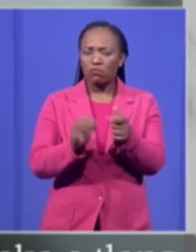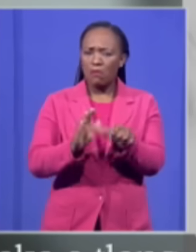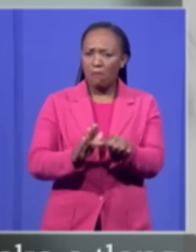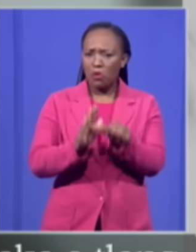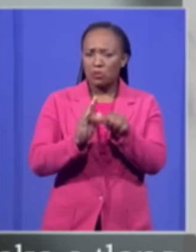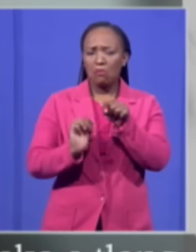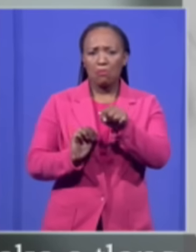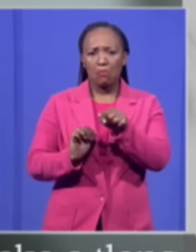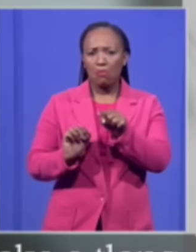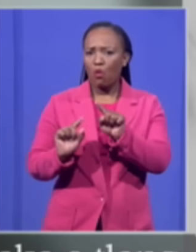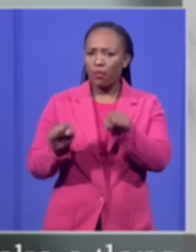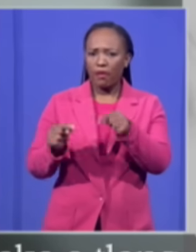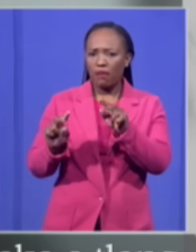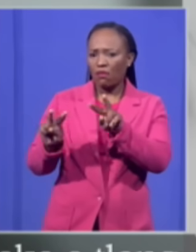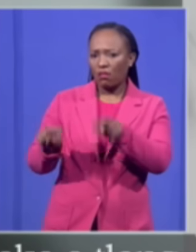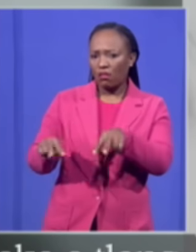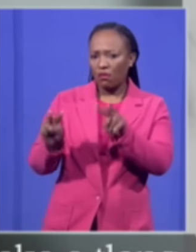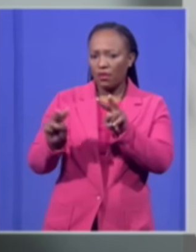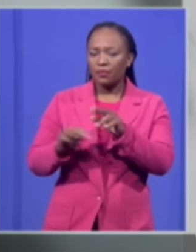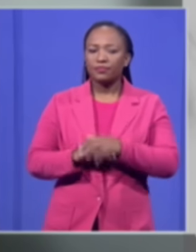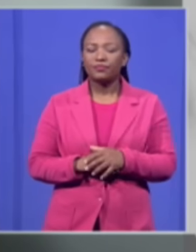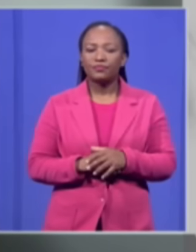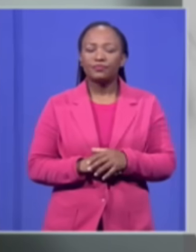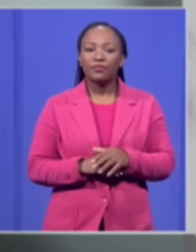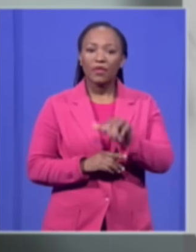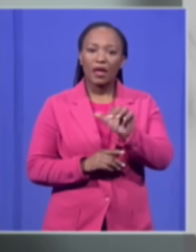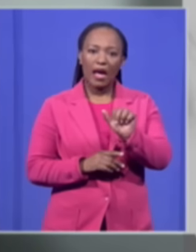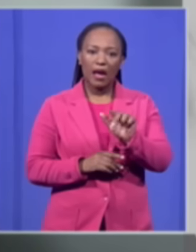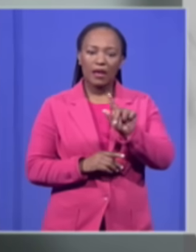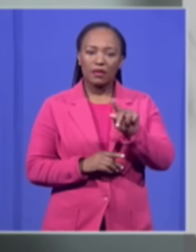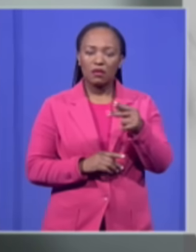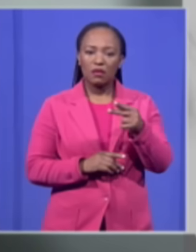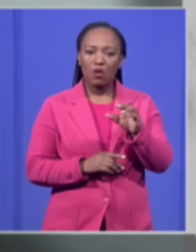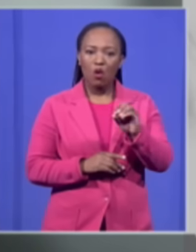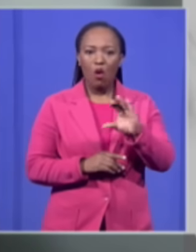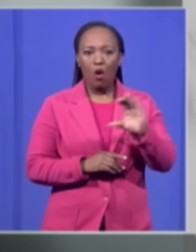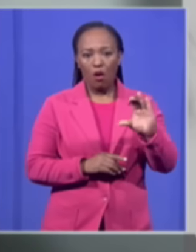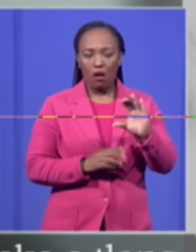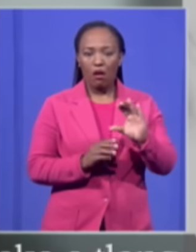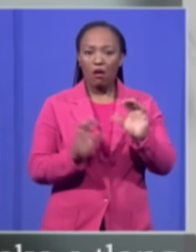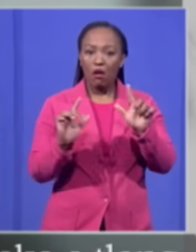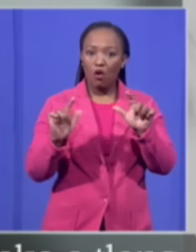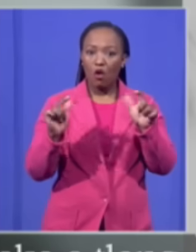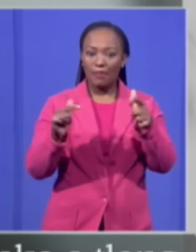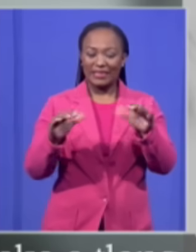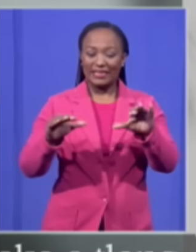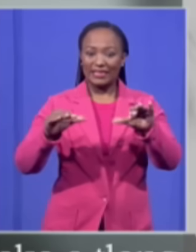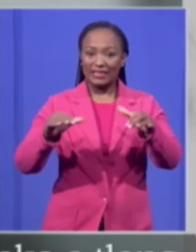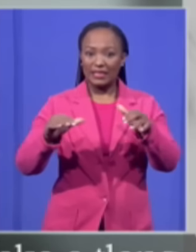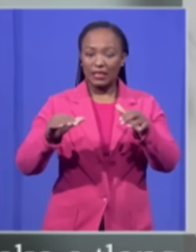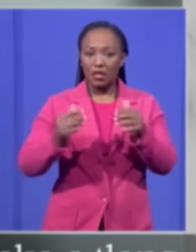historical ad hoc committee on what we are doing here, so we do need to have the highest